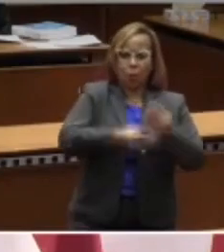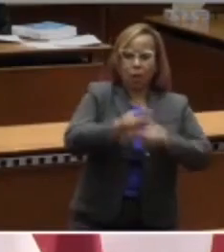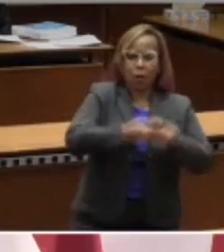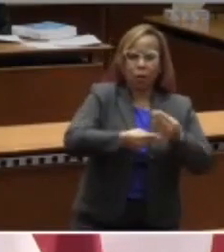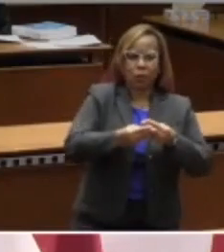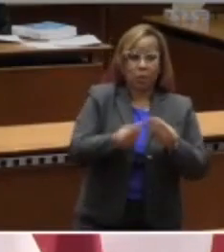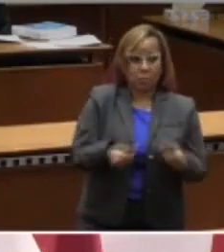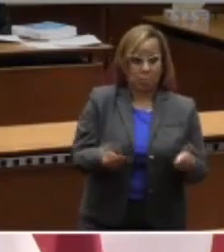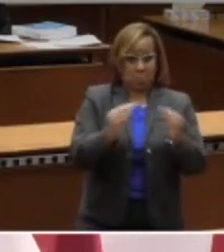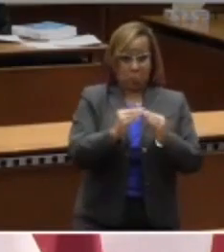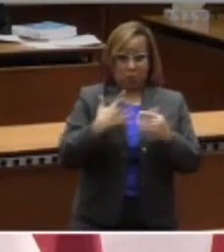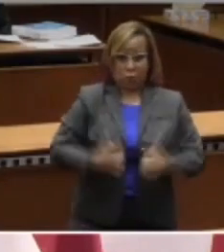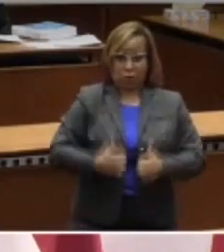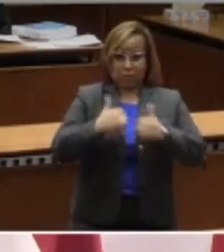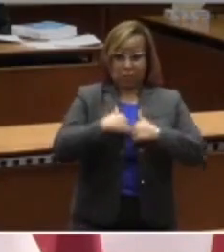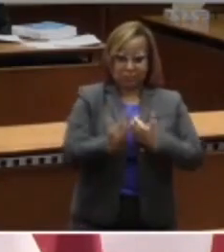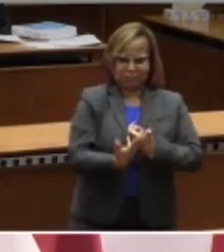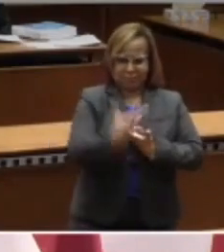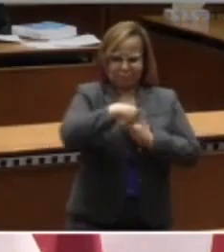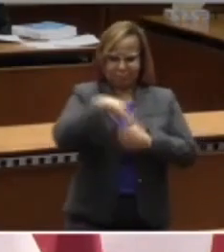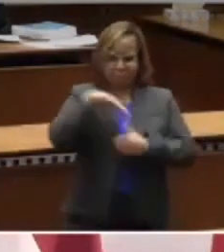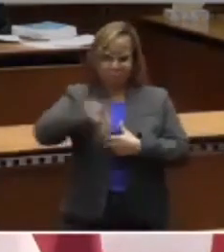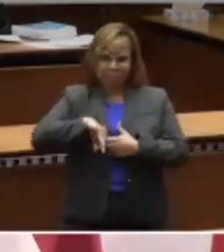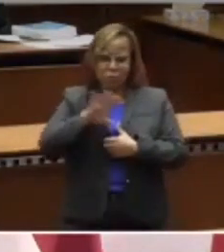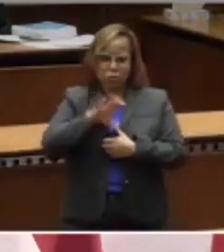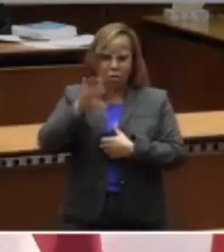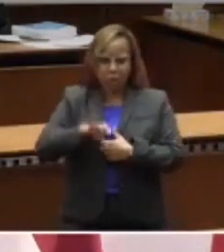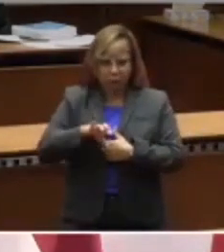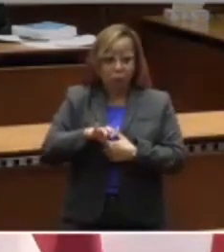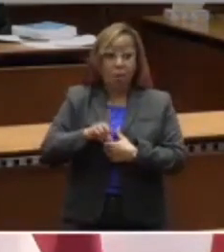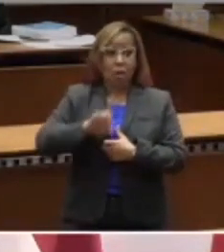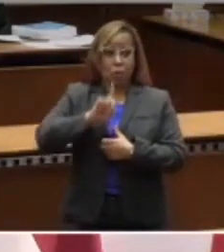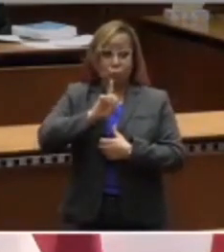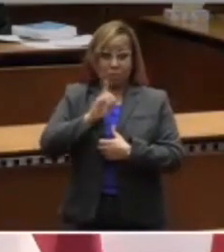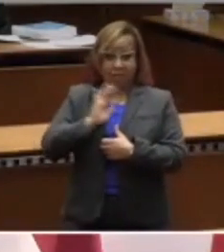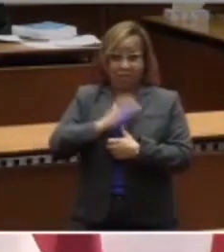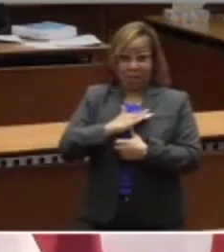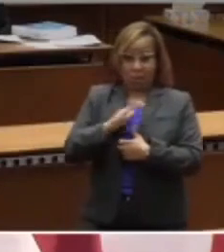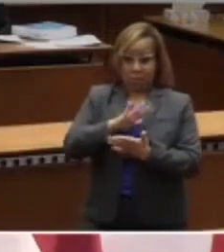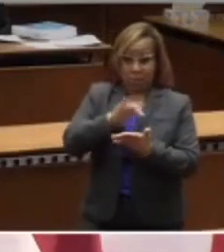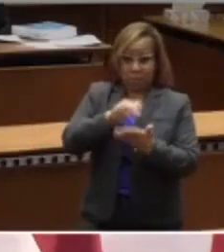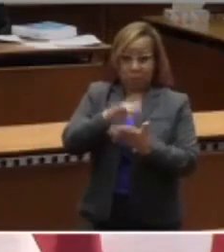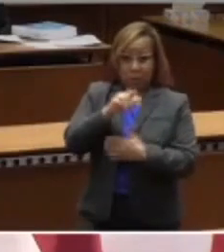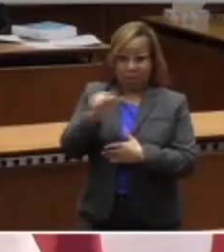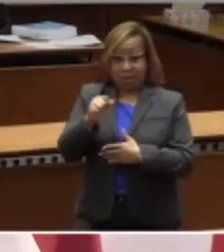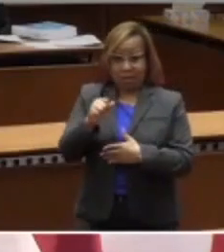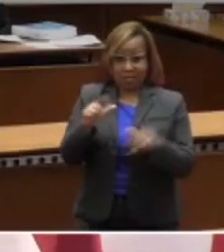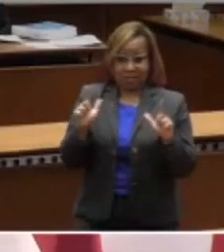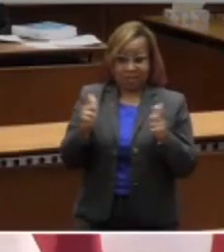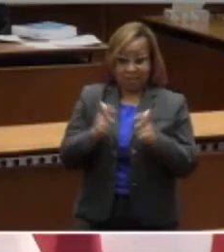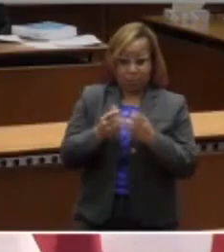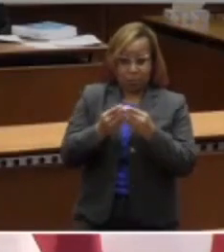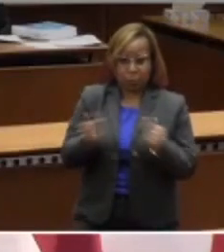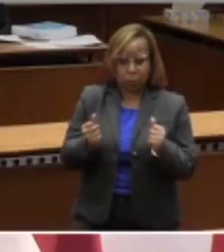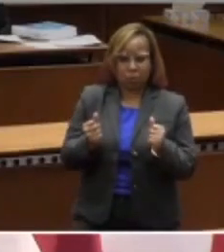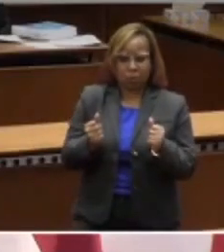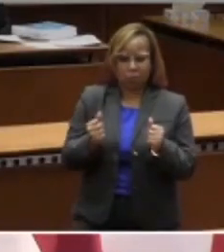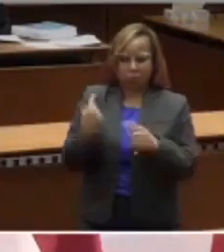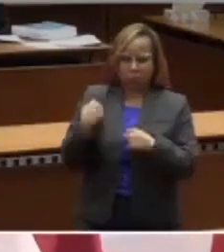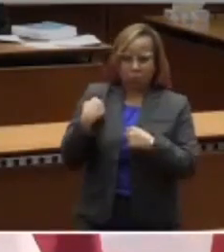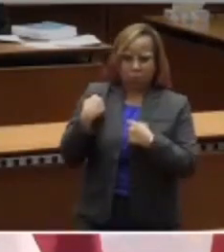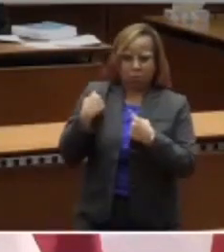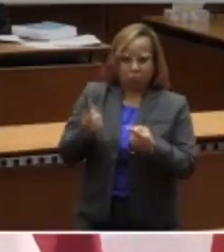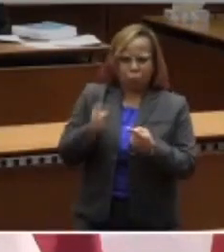of our residents into the prosperity of Chicago, and build back our middle class that has been devastated decade after